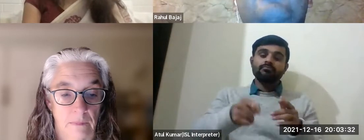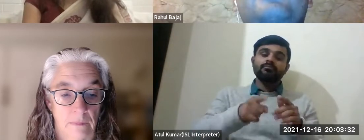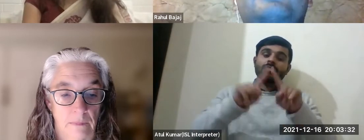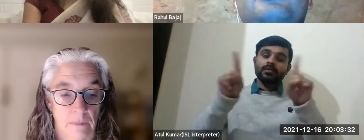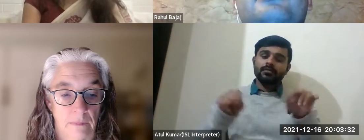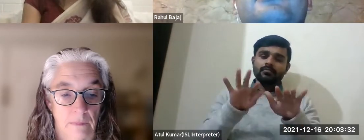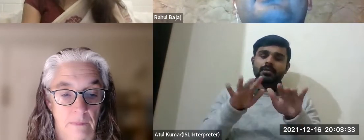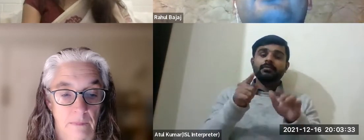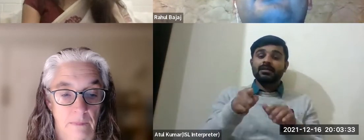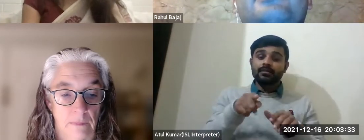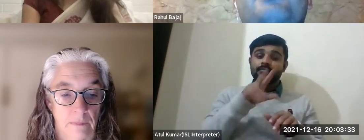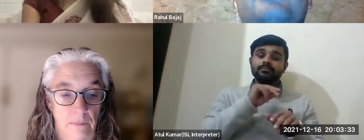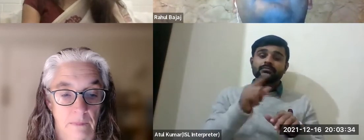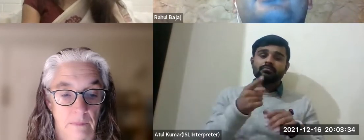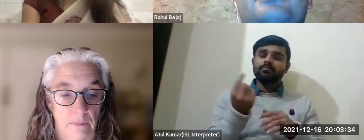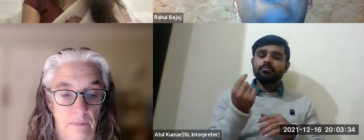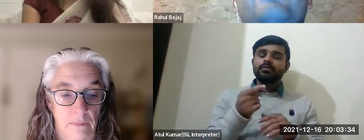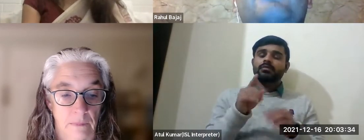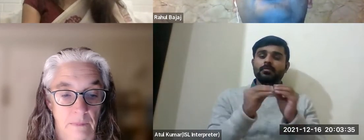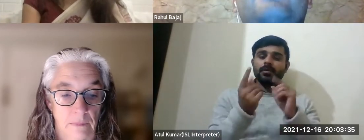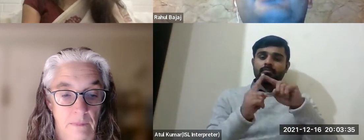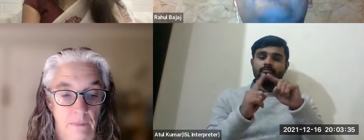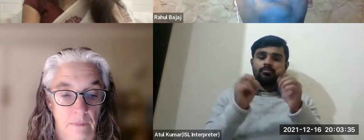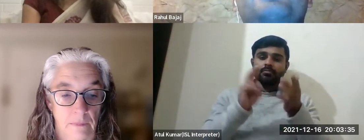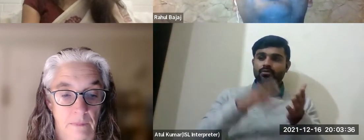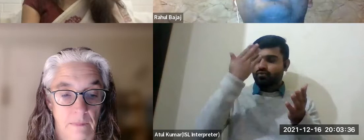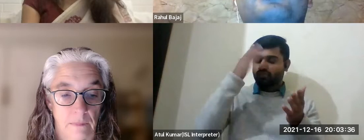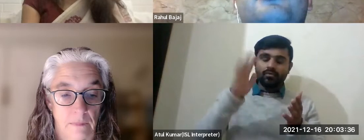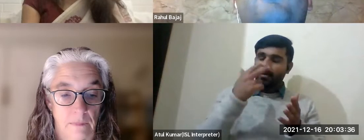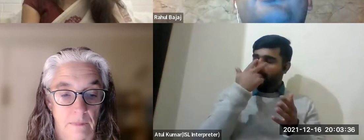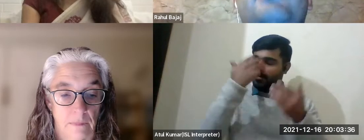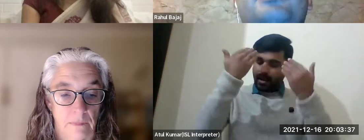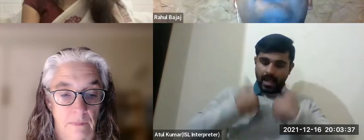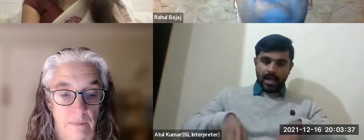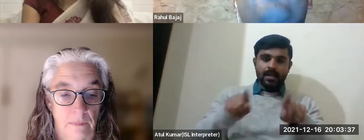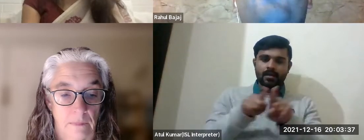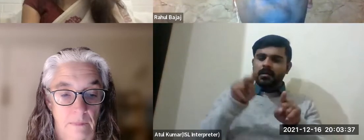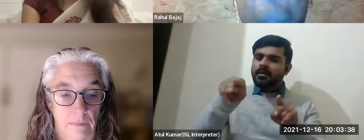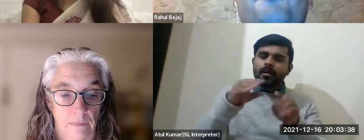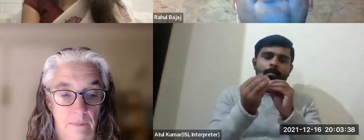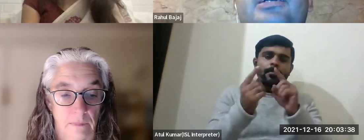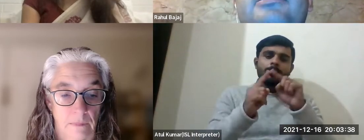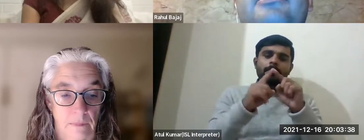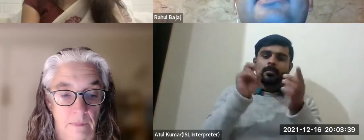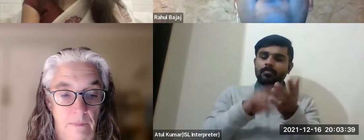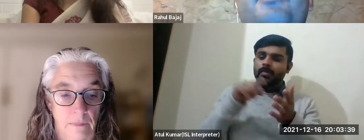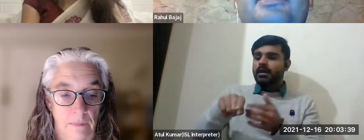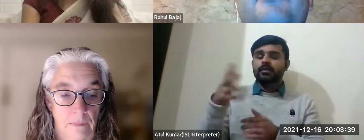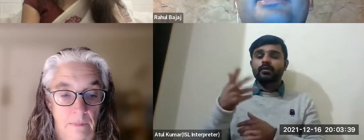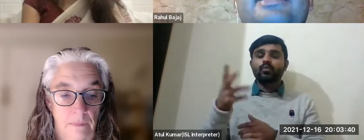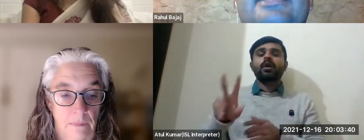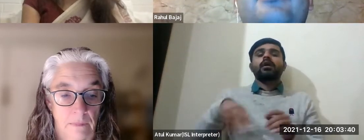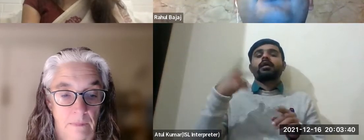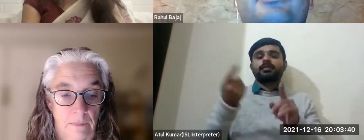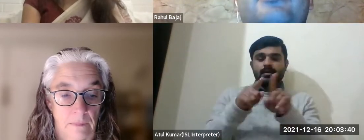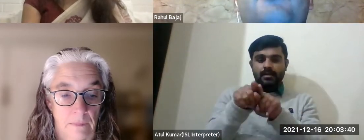it will just say button, and I will not know as a blind person what that button is for. Another example can